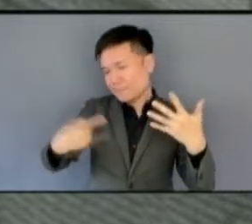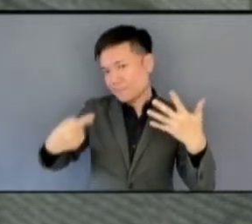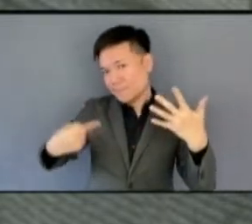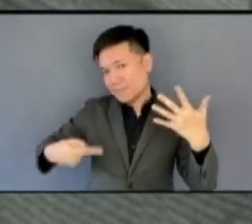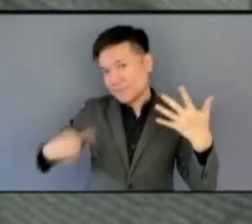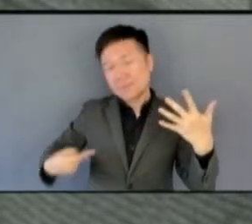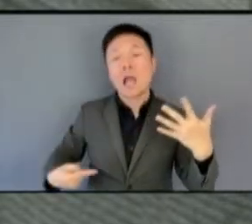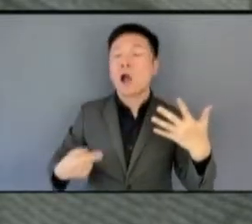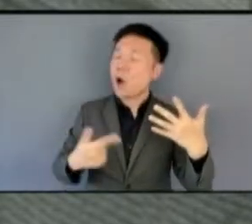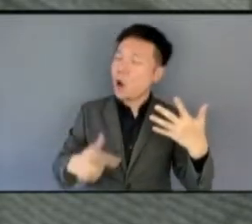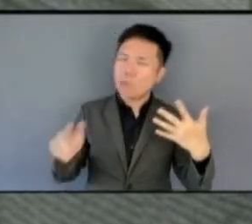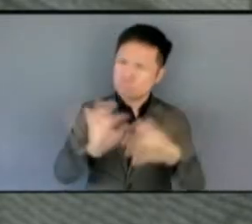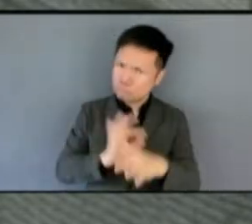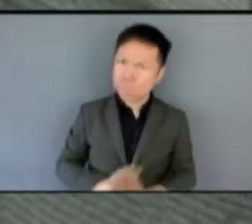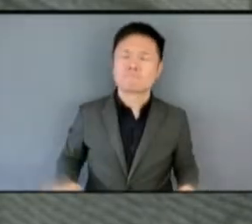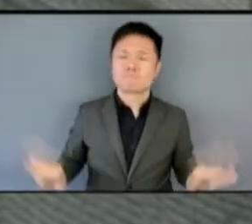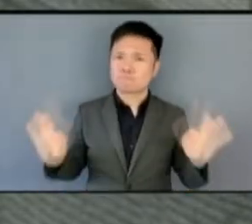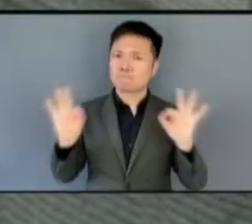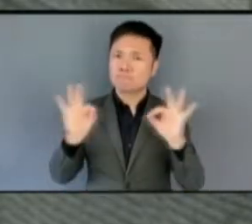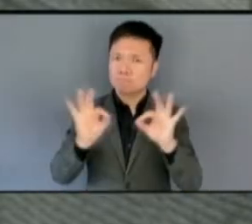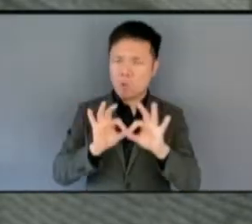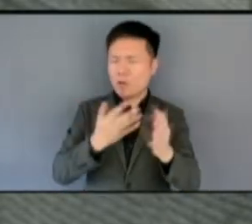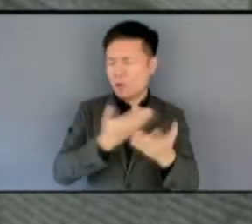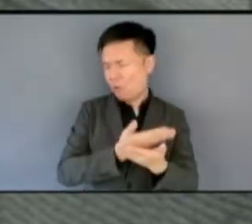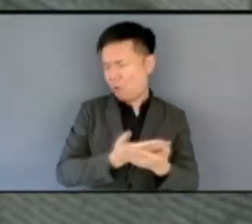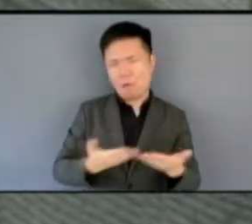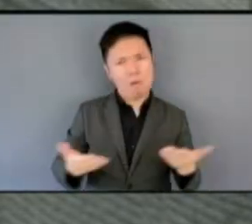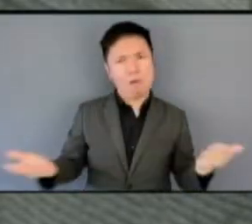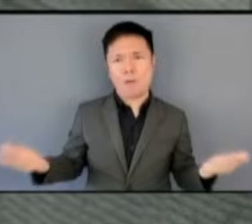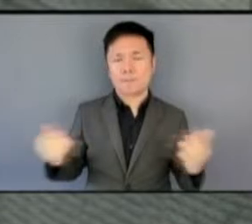can pull in together, all the resources and all the